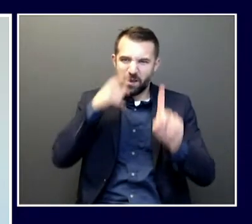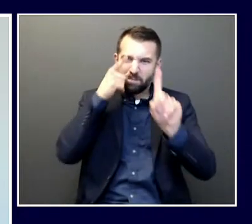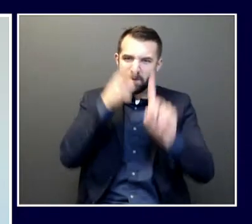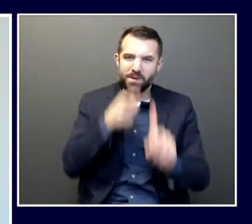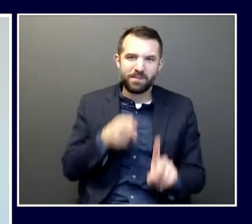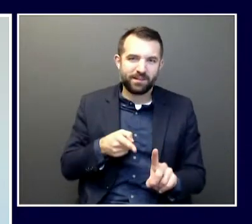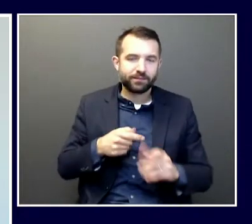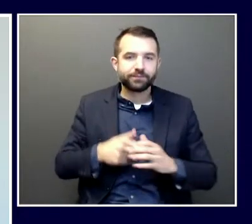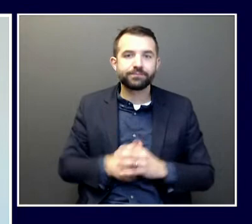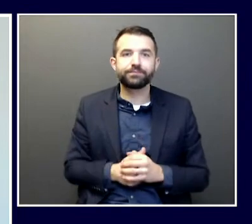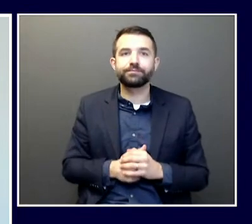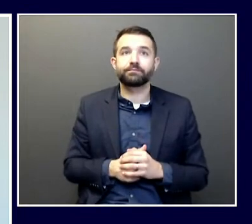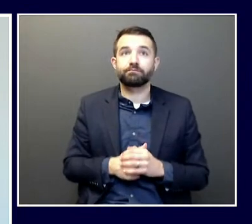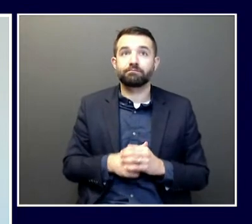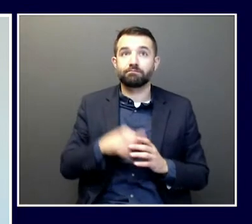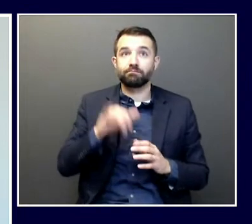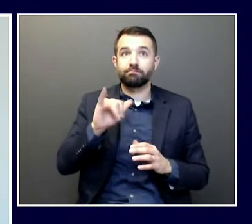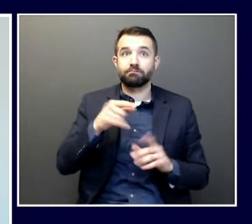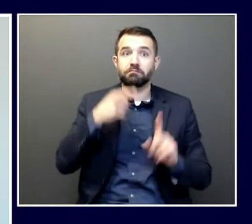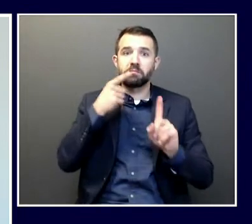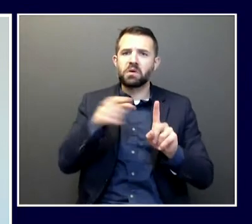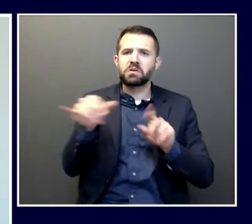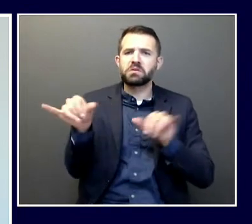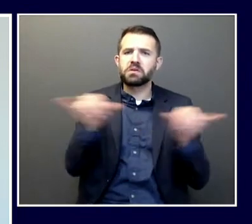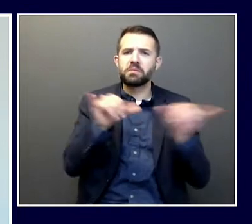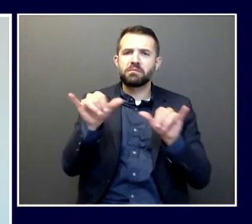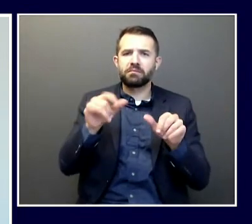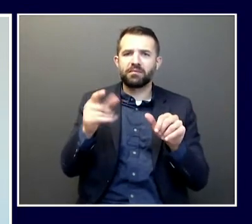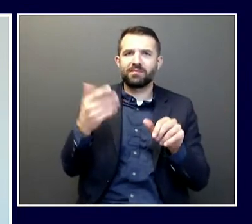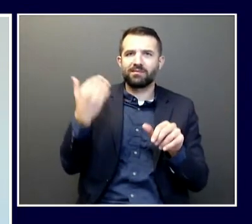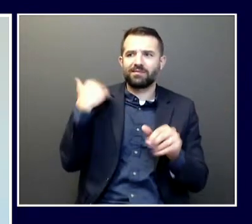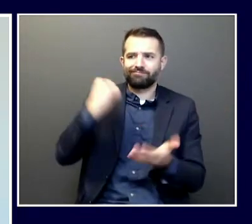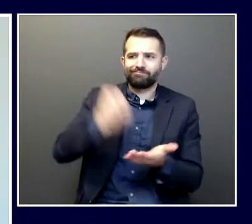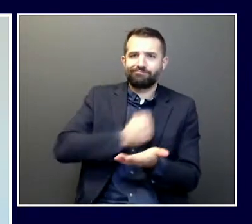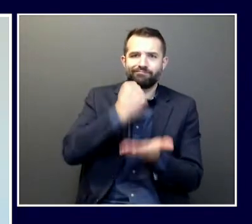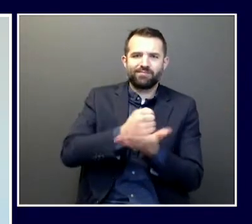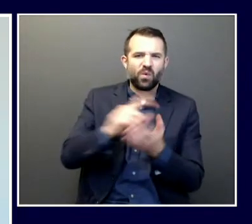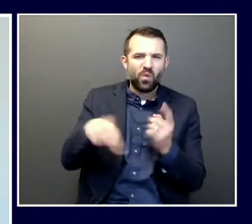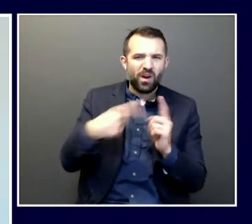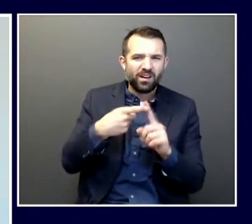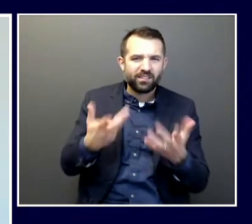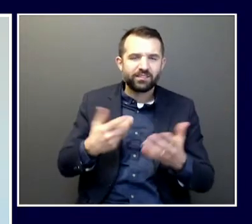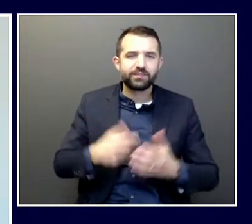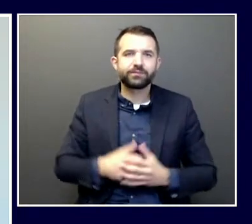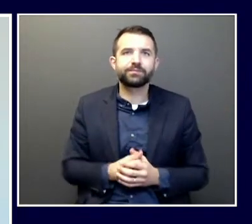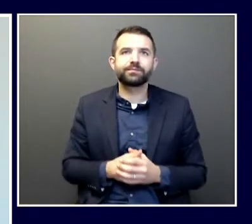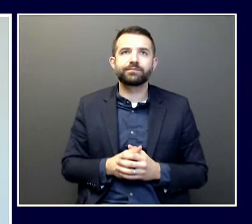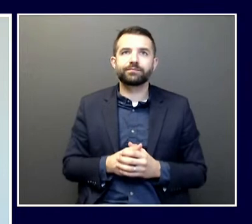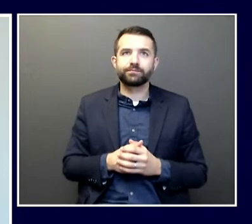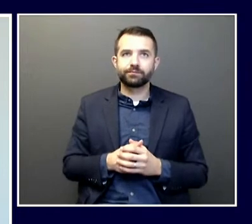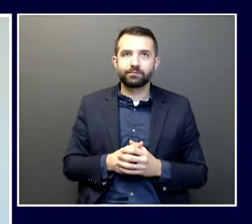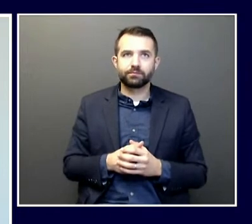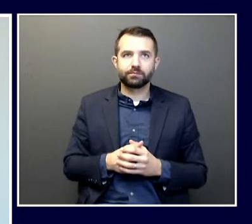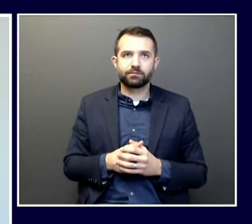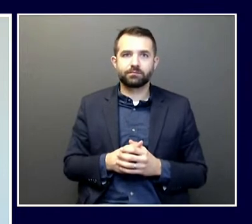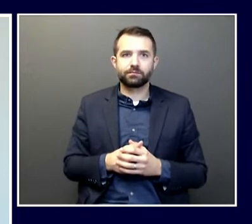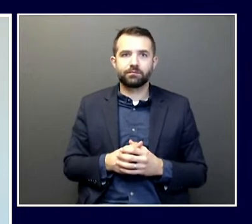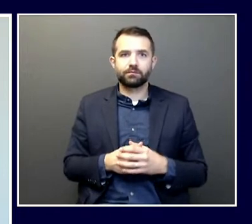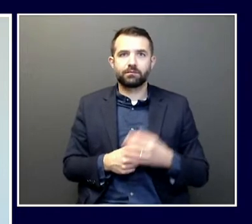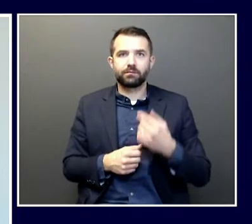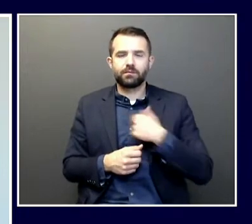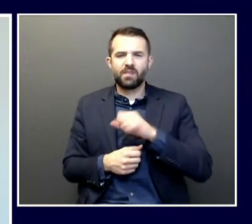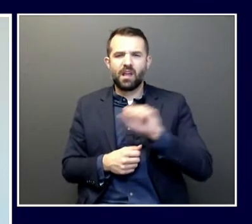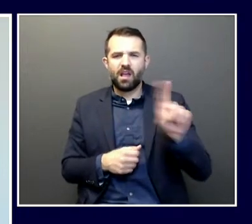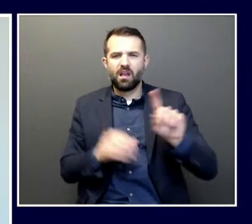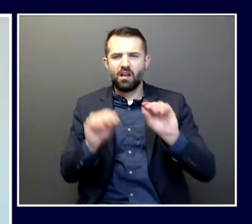same. Okay, thank you. And then this next one is just probably for both of you, but a lot of vaccine clinics for the kids going on this week,